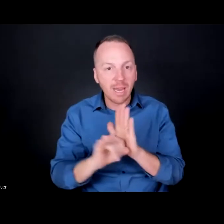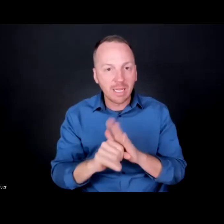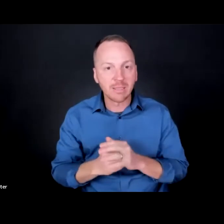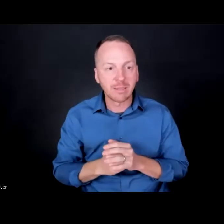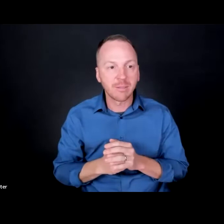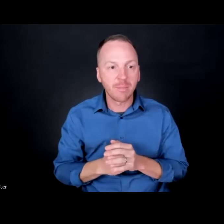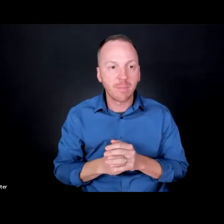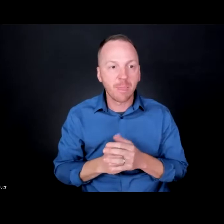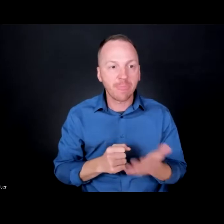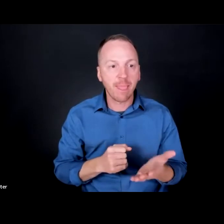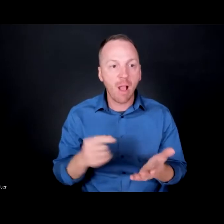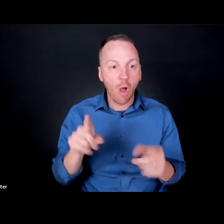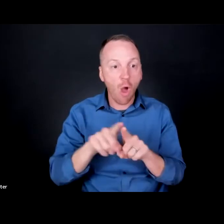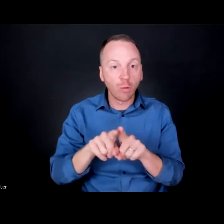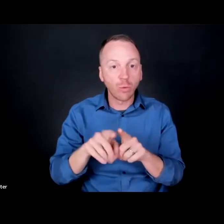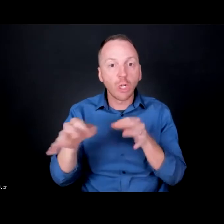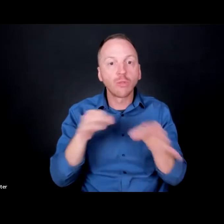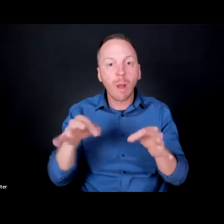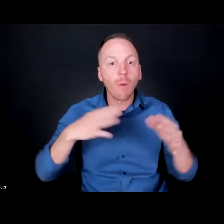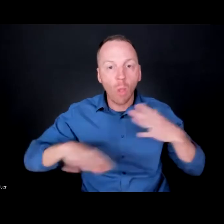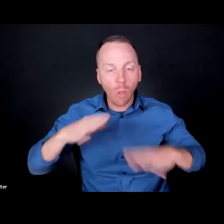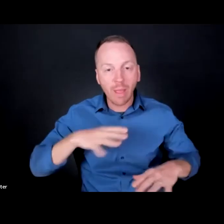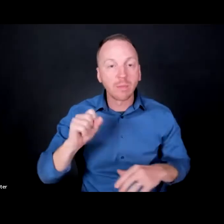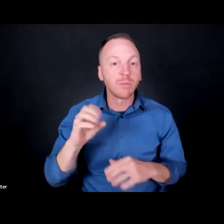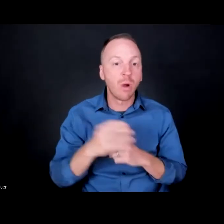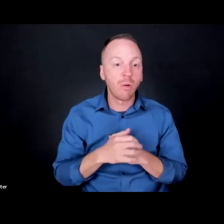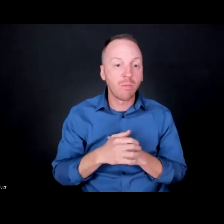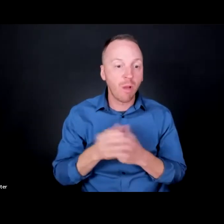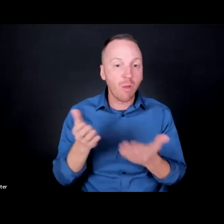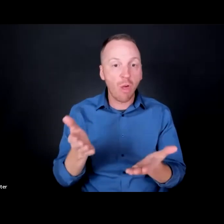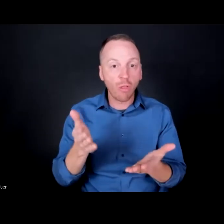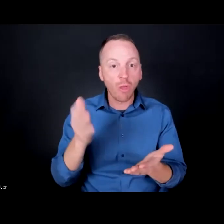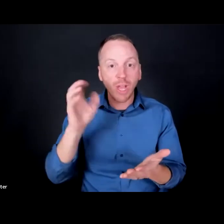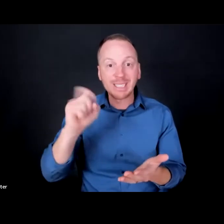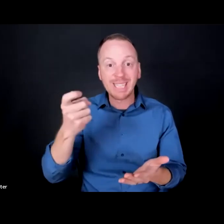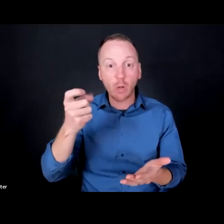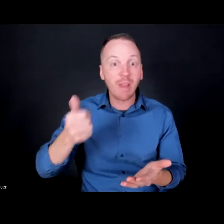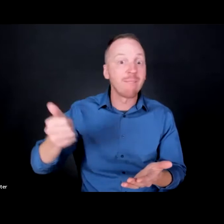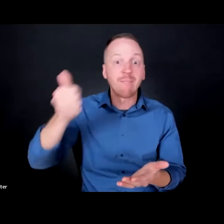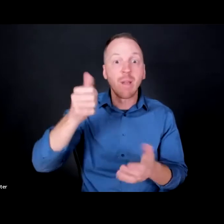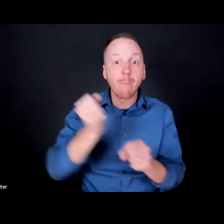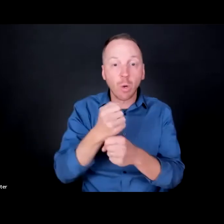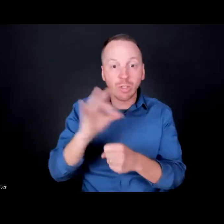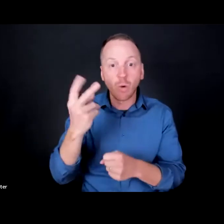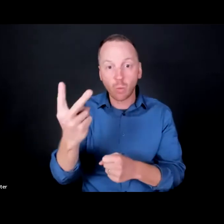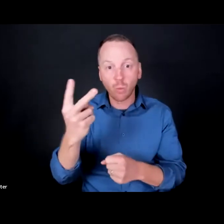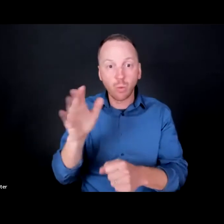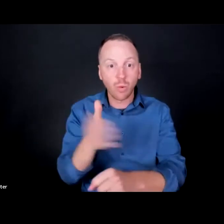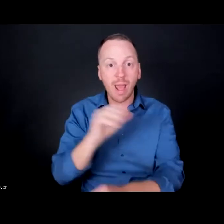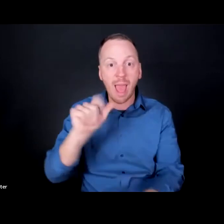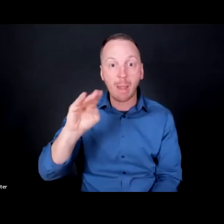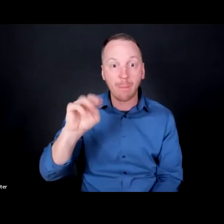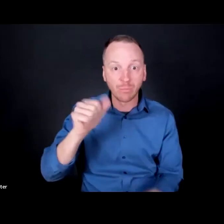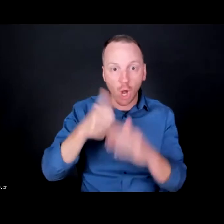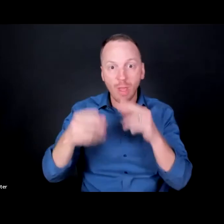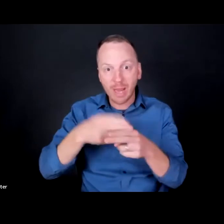and then also describe the clothing. So they're the executive producer of 2 albums that we did under the